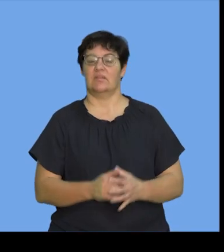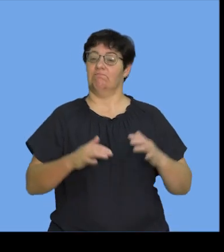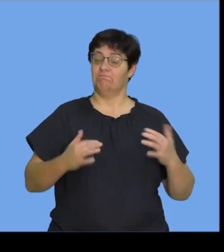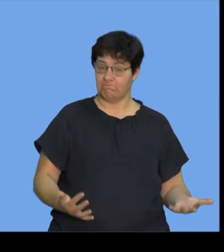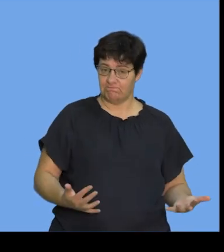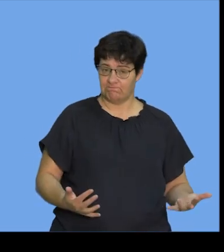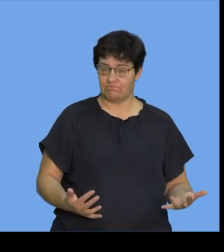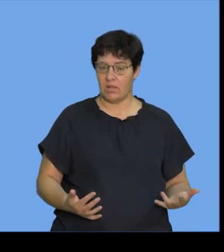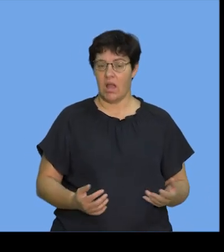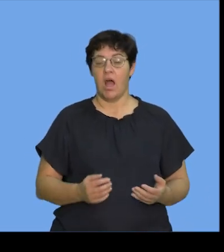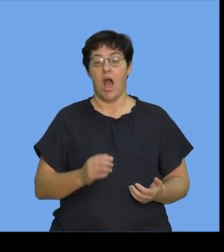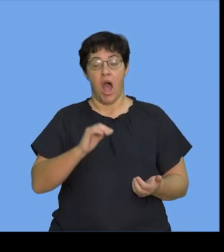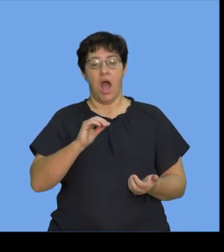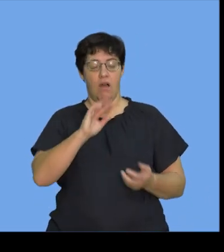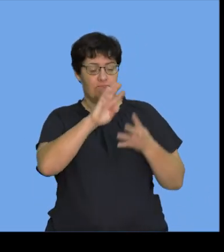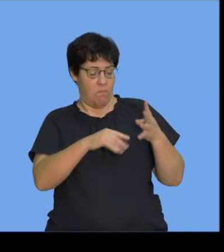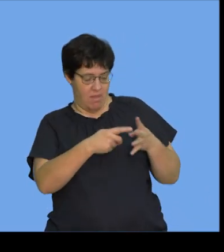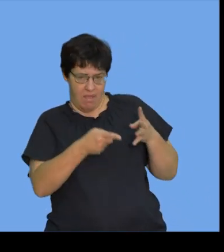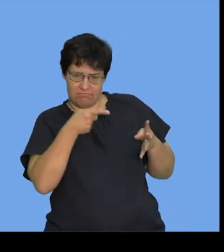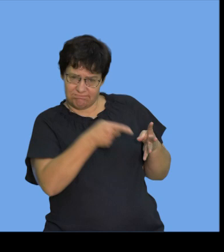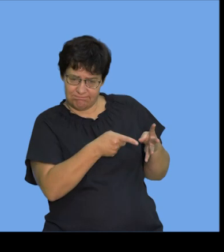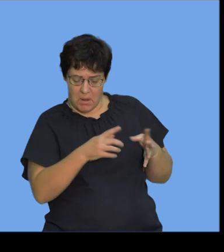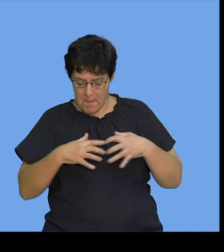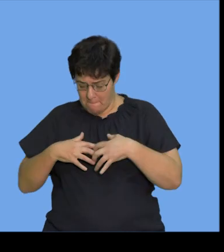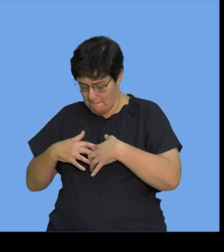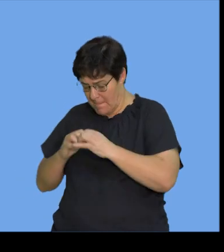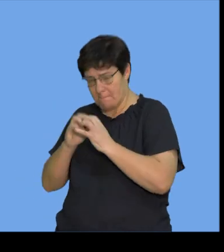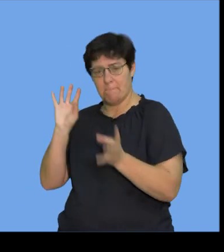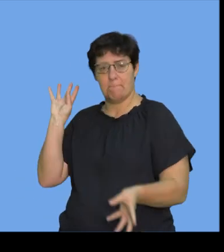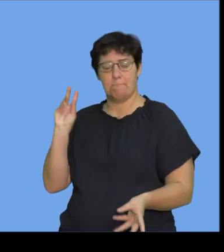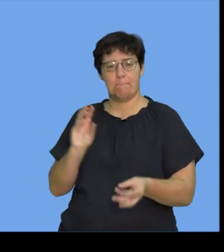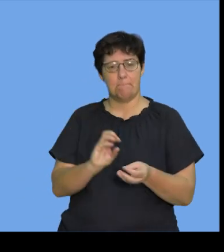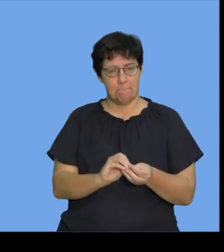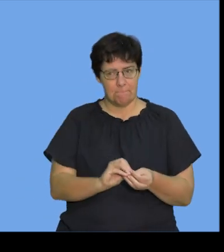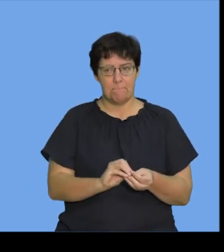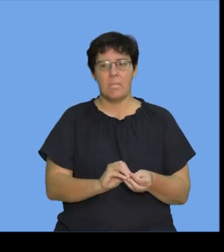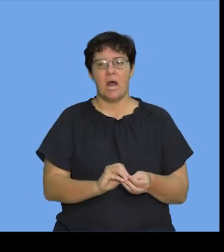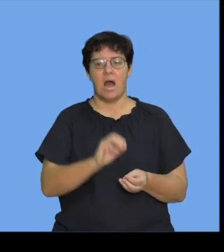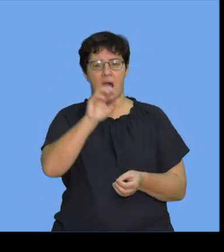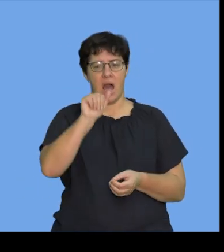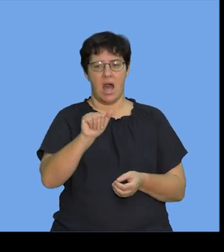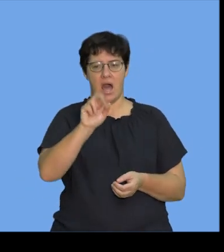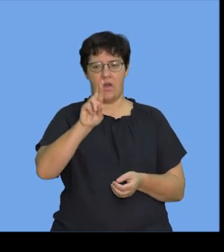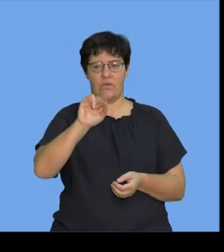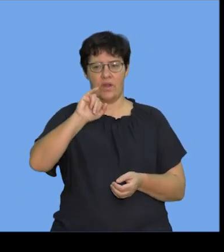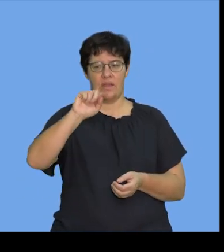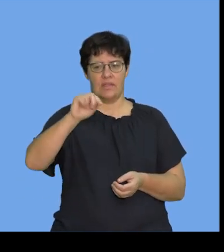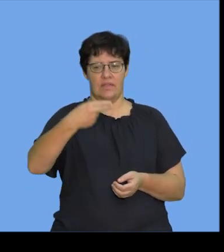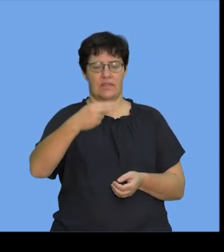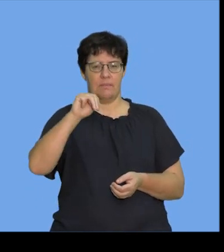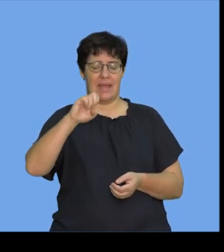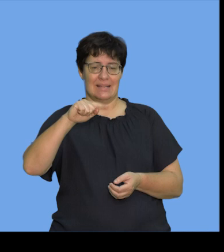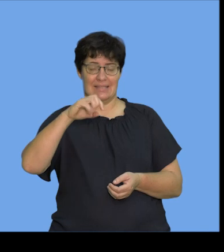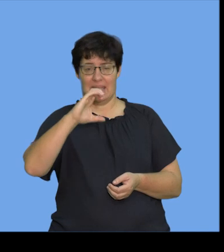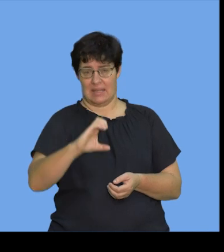So we do have a formula to then calculate the sum of an arithmetic sequence, right? Which is the arithmetic